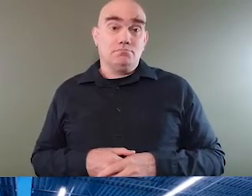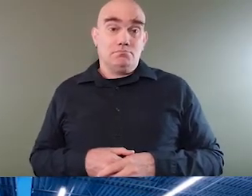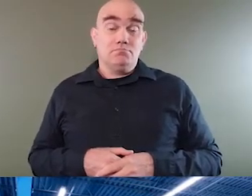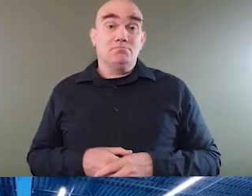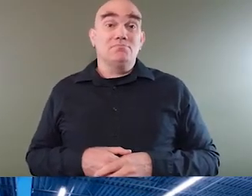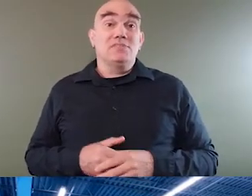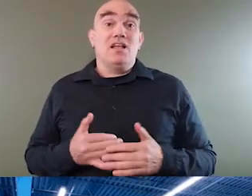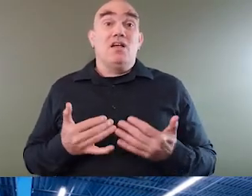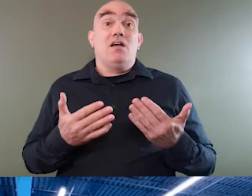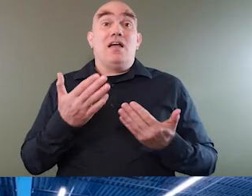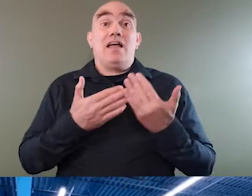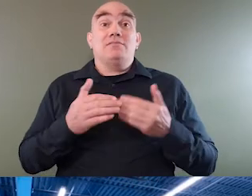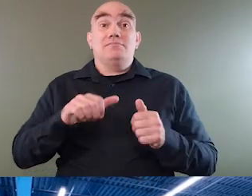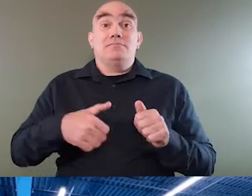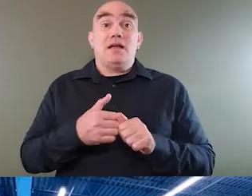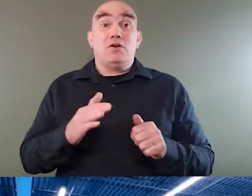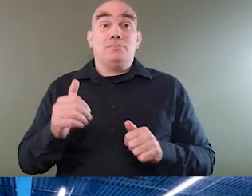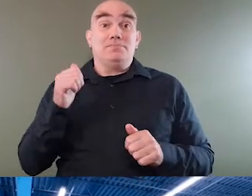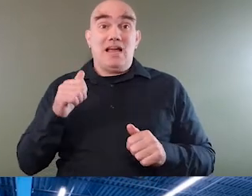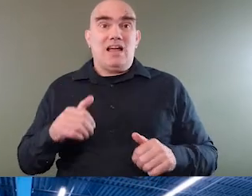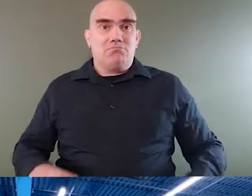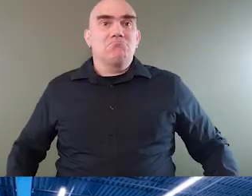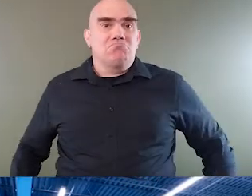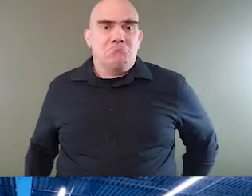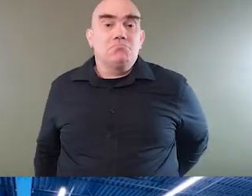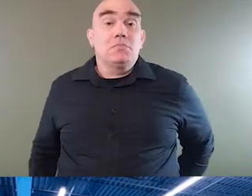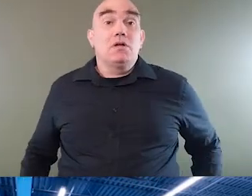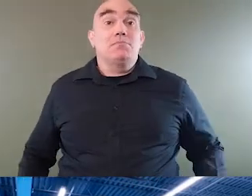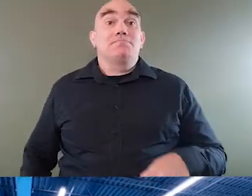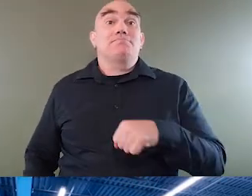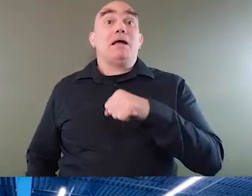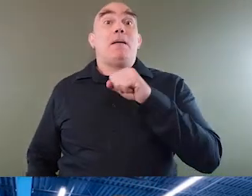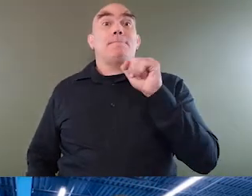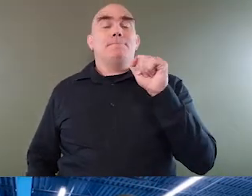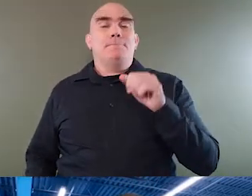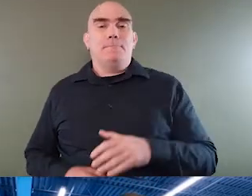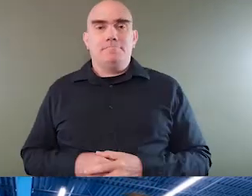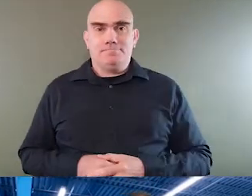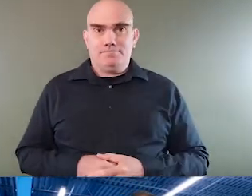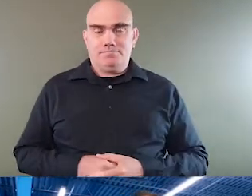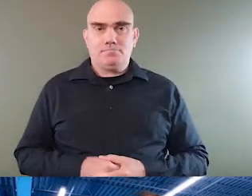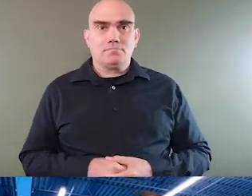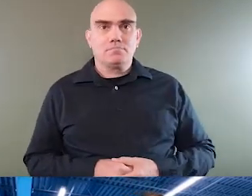Lead by reaching your hands back behind you as you lift back up.